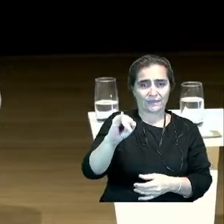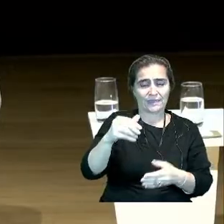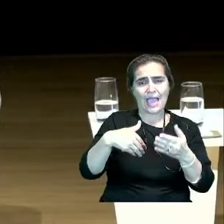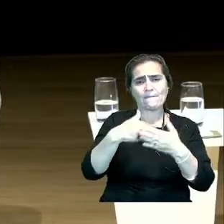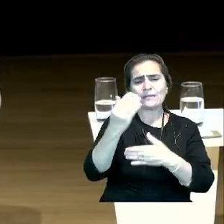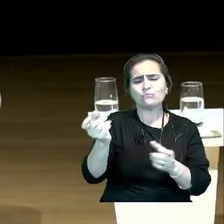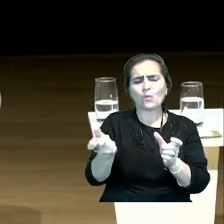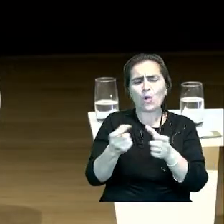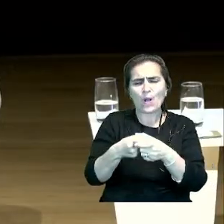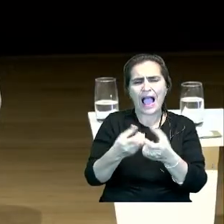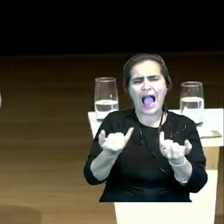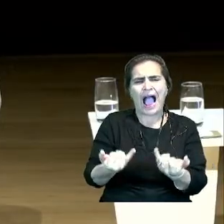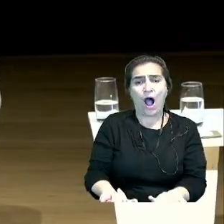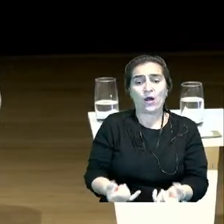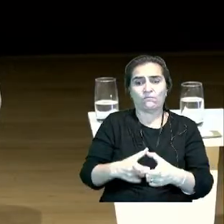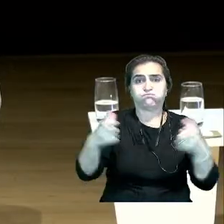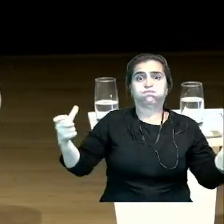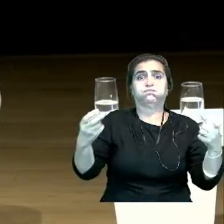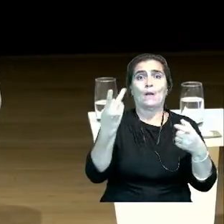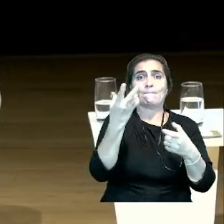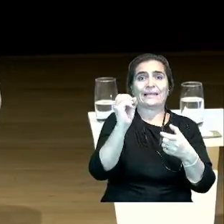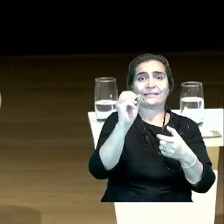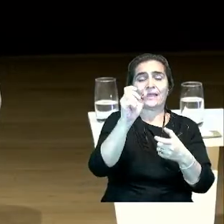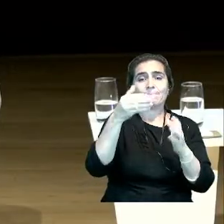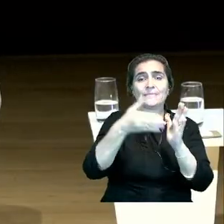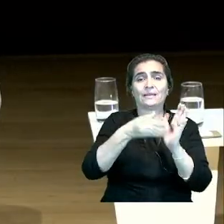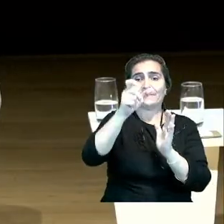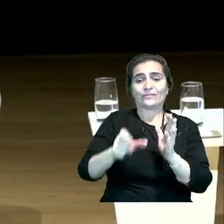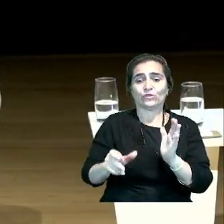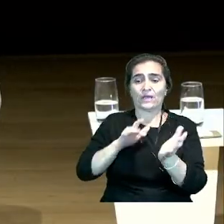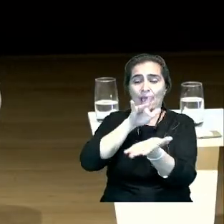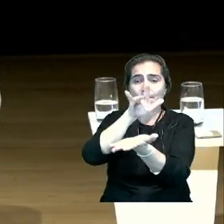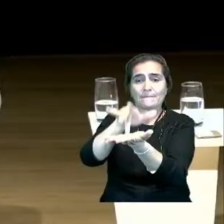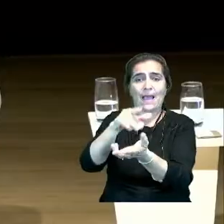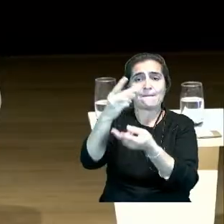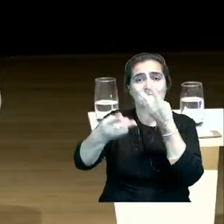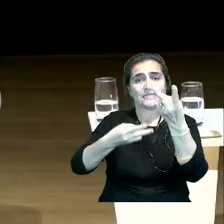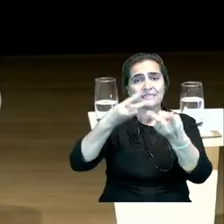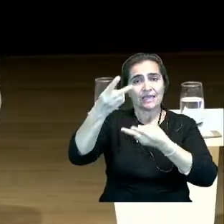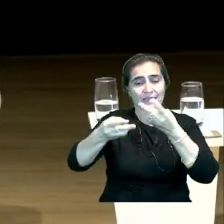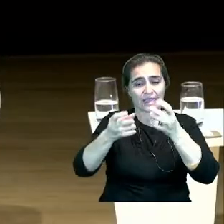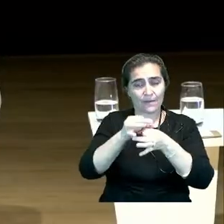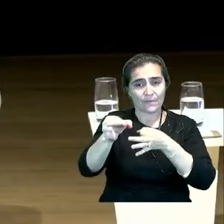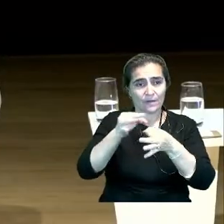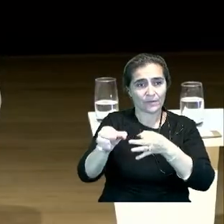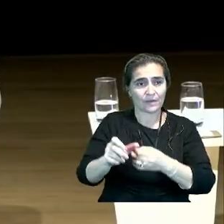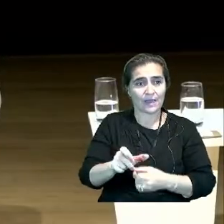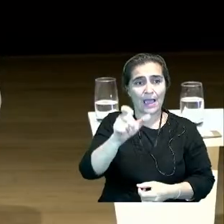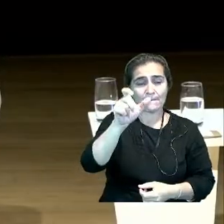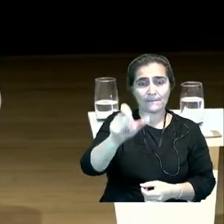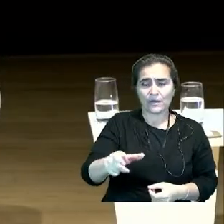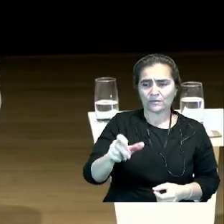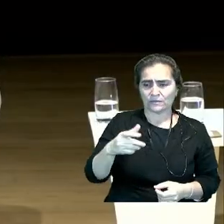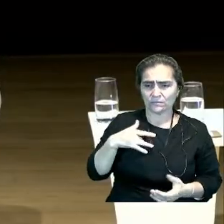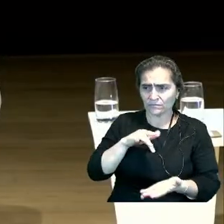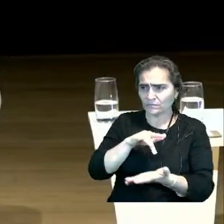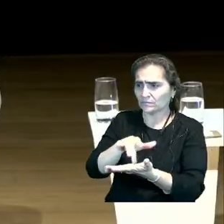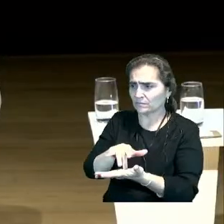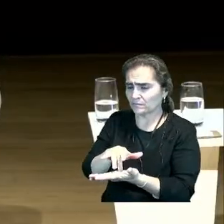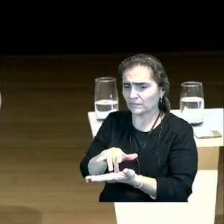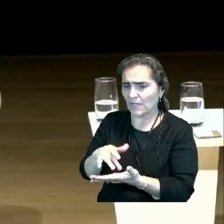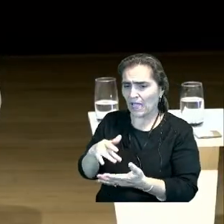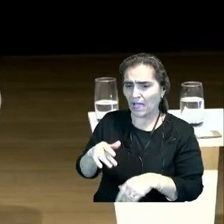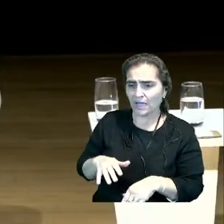have over 20,000. And that means we've achieved something good there, right? But today the tourists that are visiting this location, that